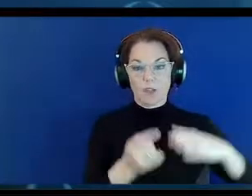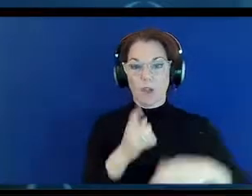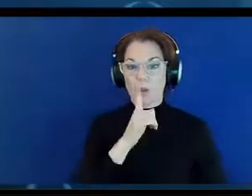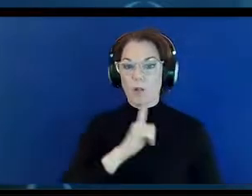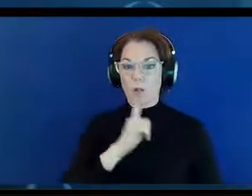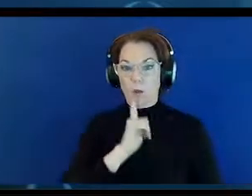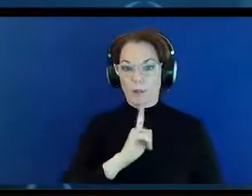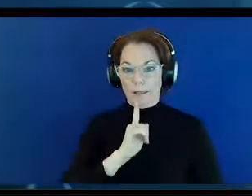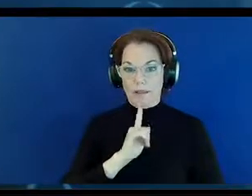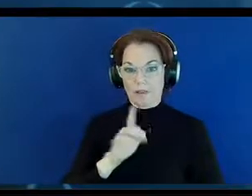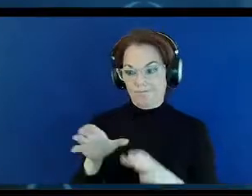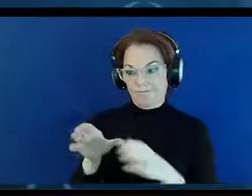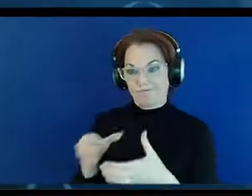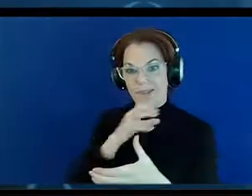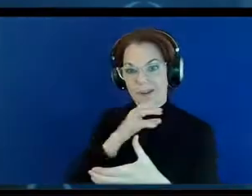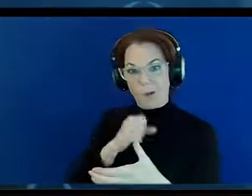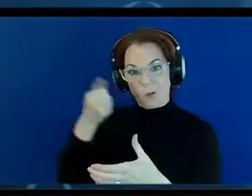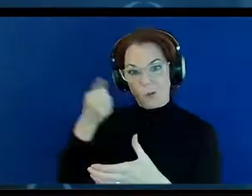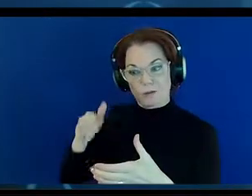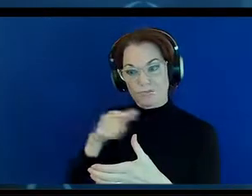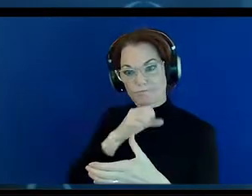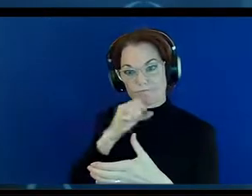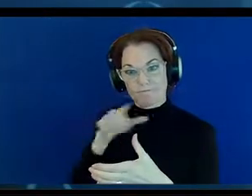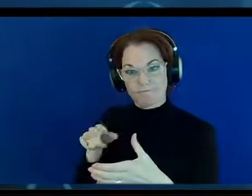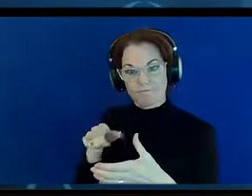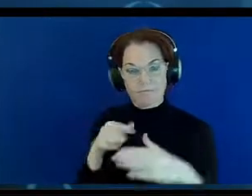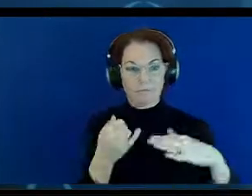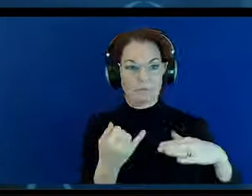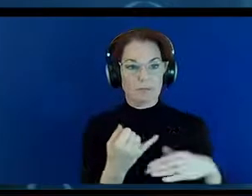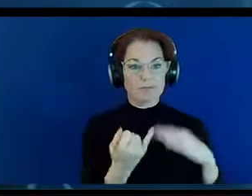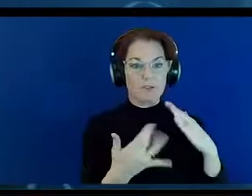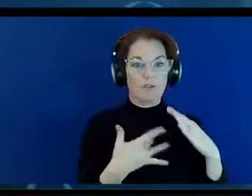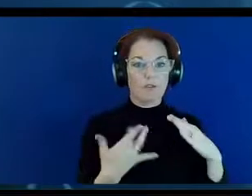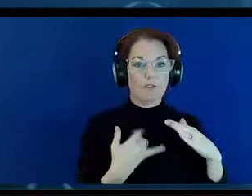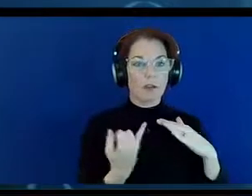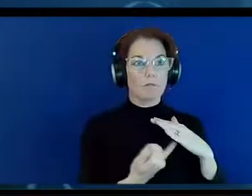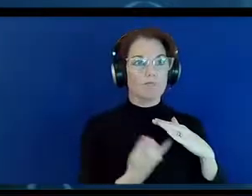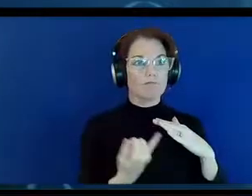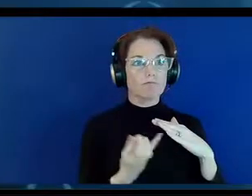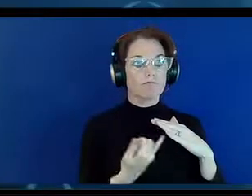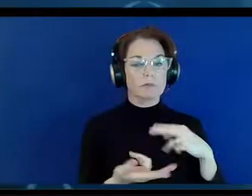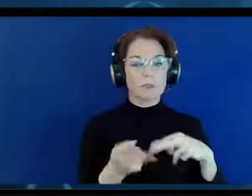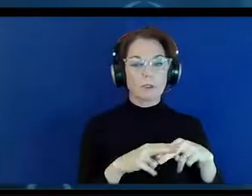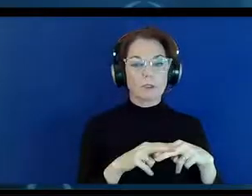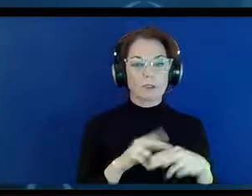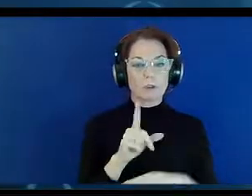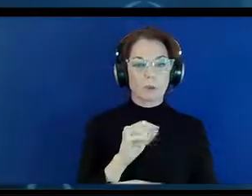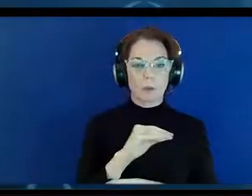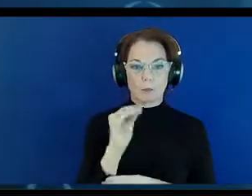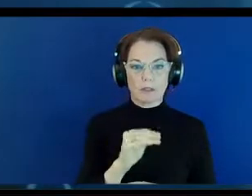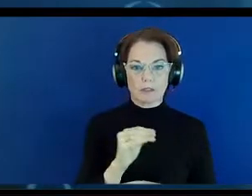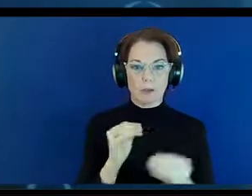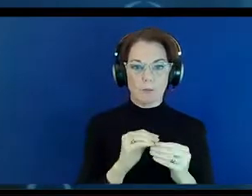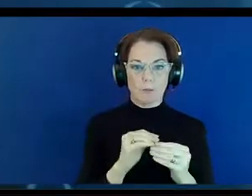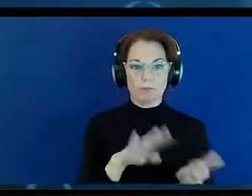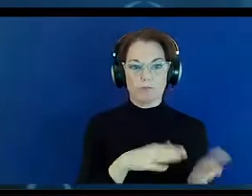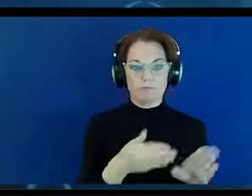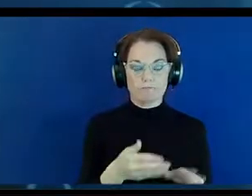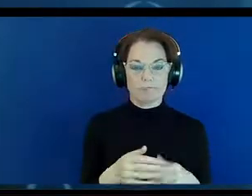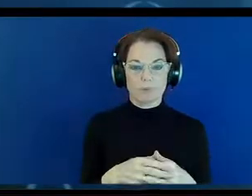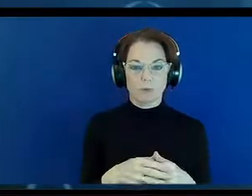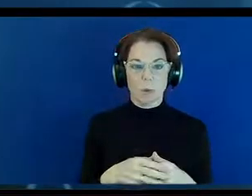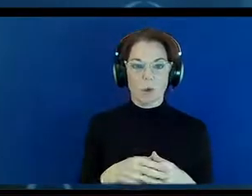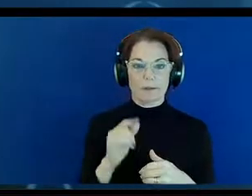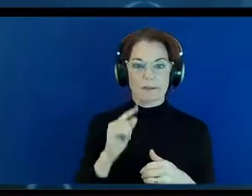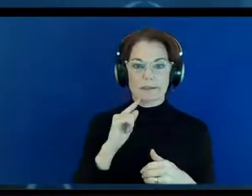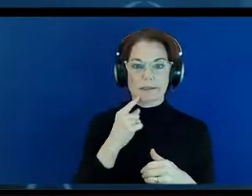elders. Social isolation increases mortality by 29%, increases the risk of chronic conditions, leads